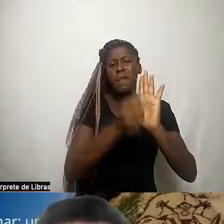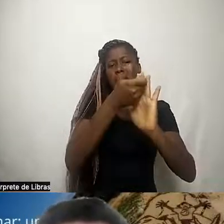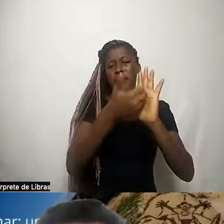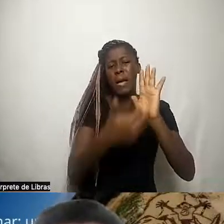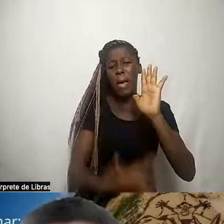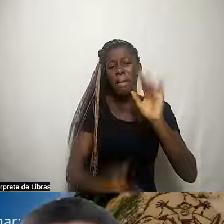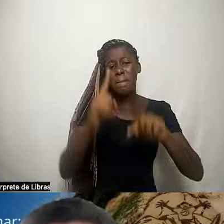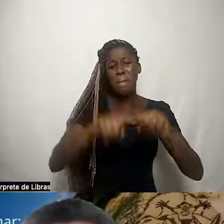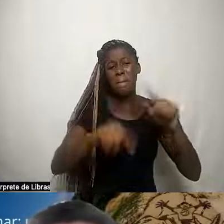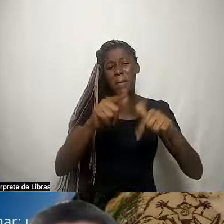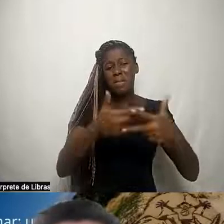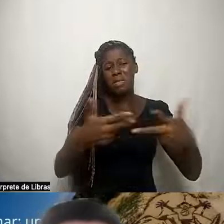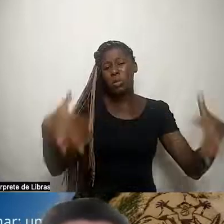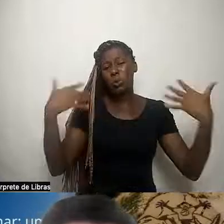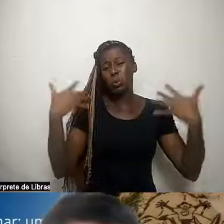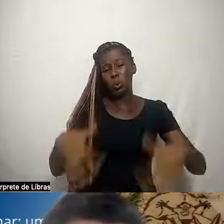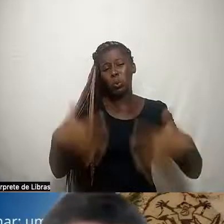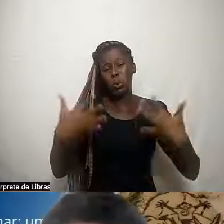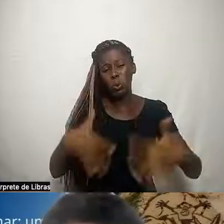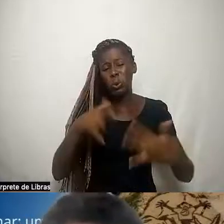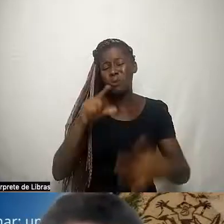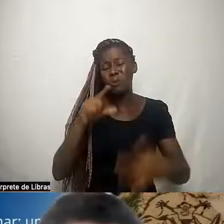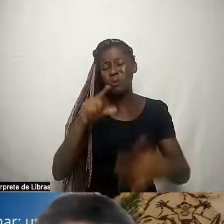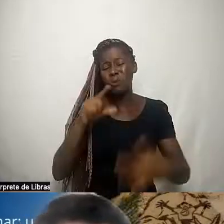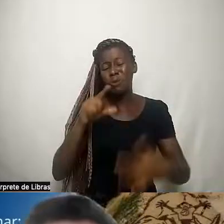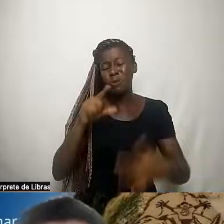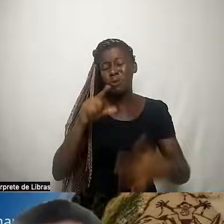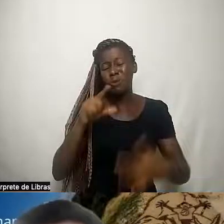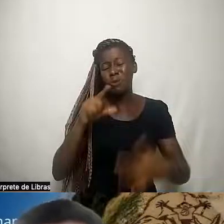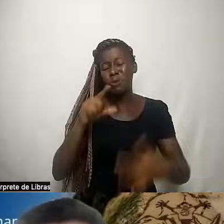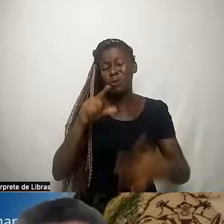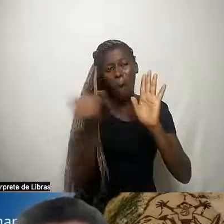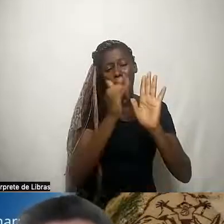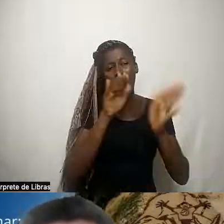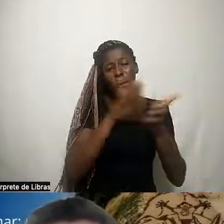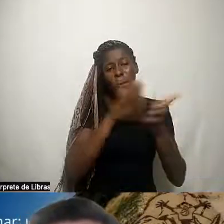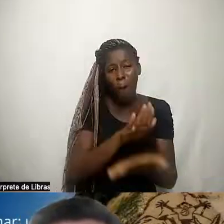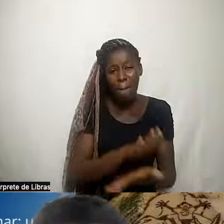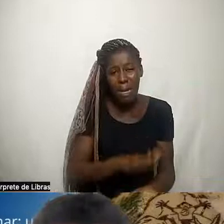these institutions and scenarios a very good amount of publications.